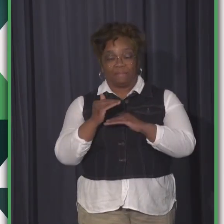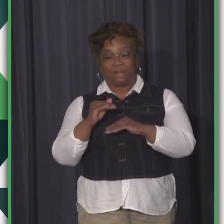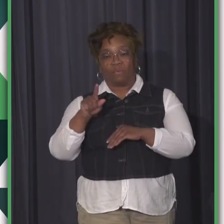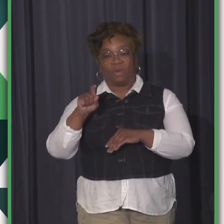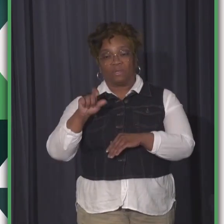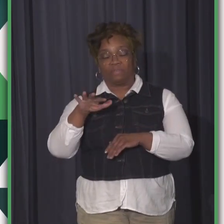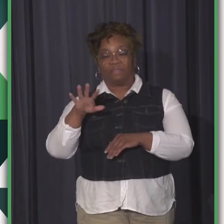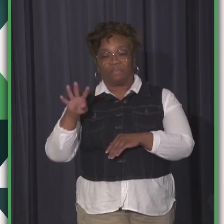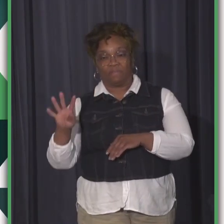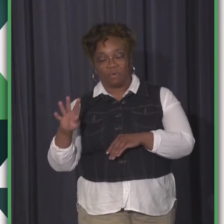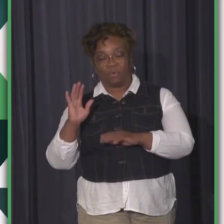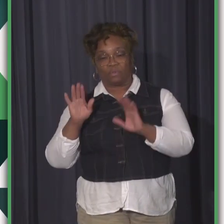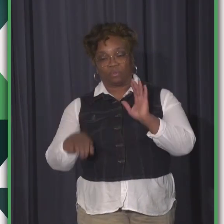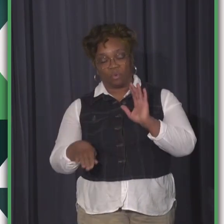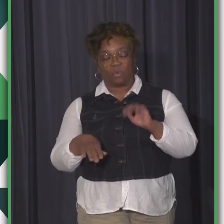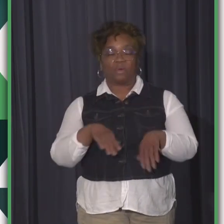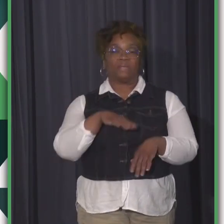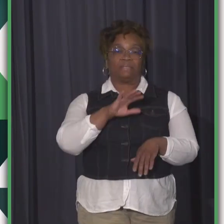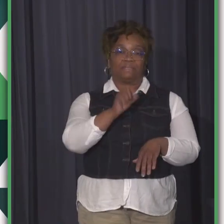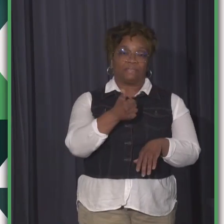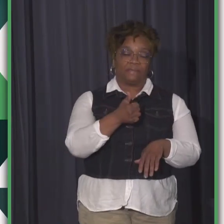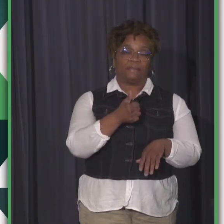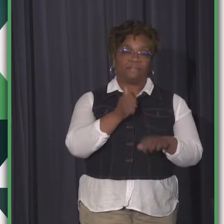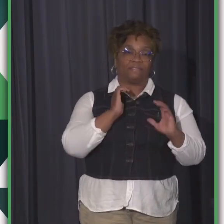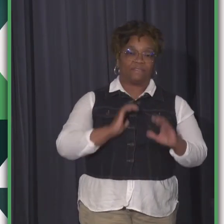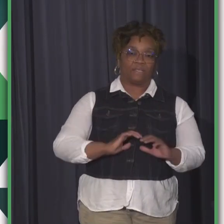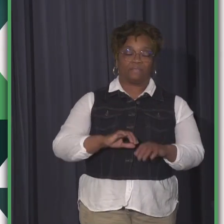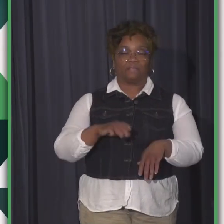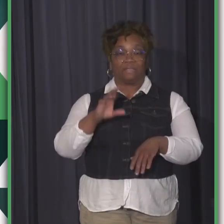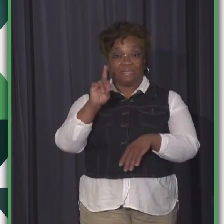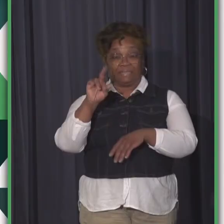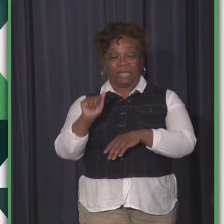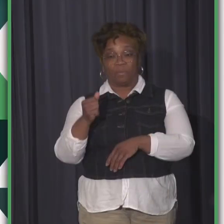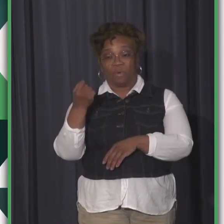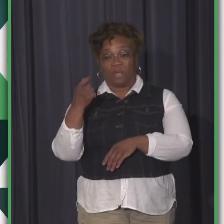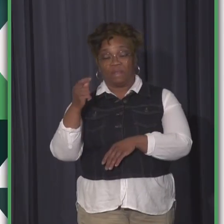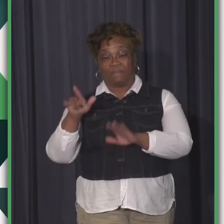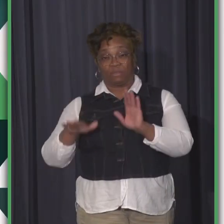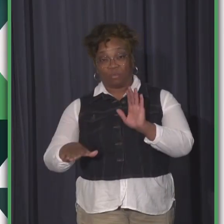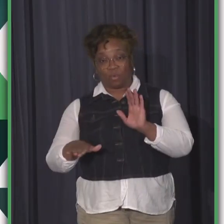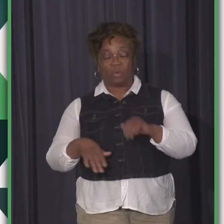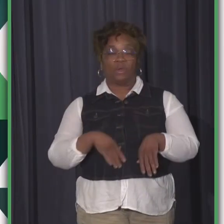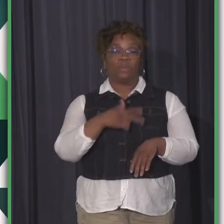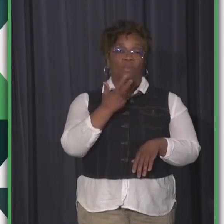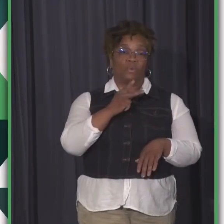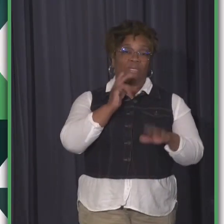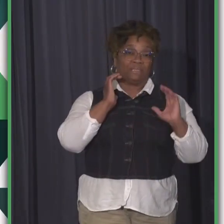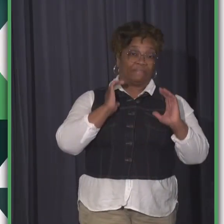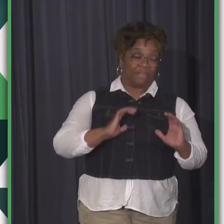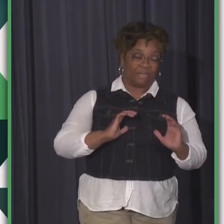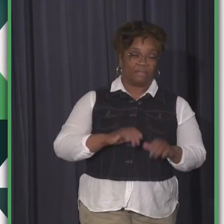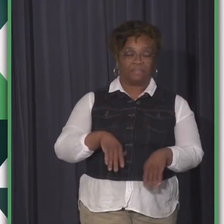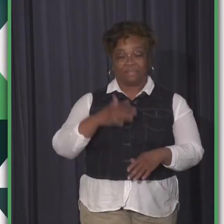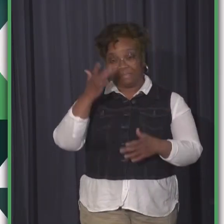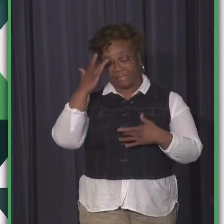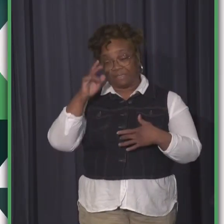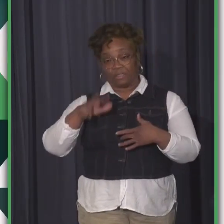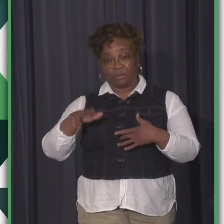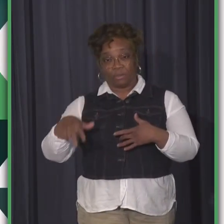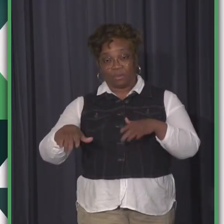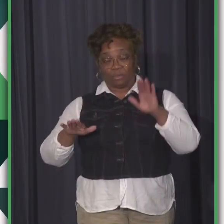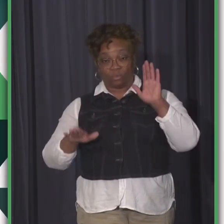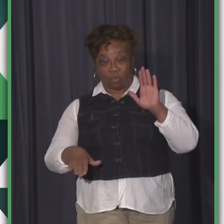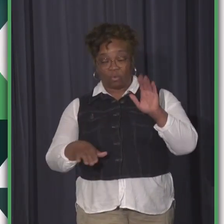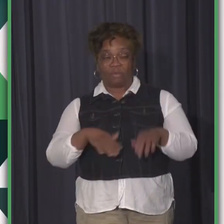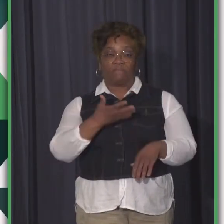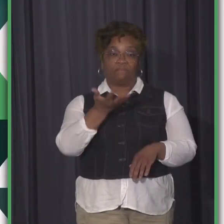10 civilians. Disabled, 11 sworn, 3 civilians. And sick, 33 sworn, 5